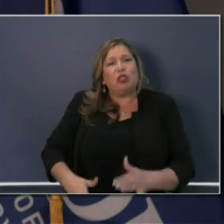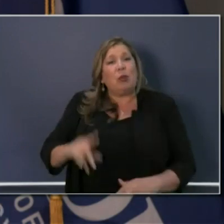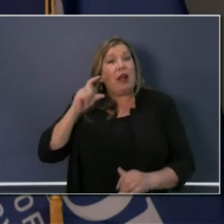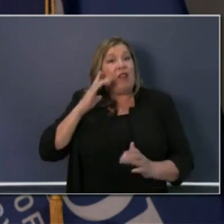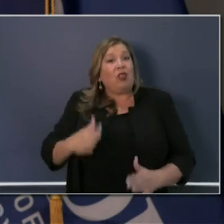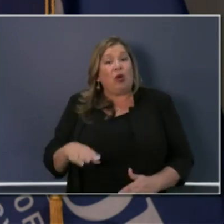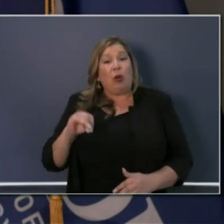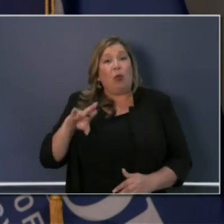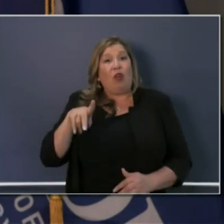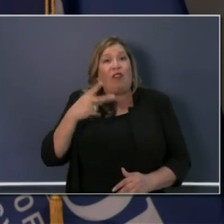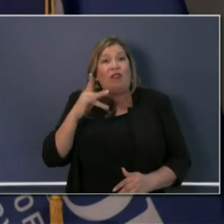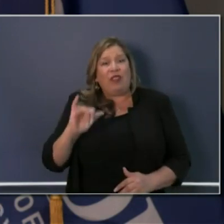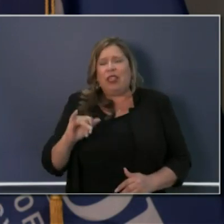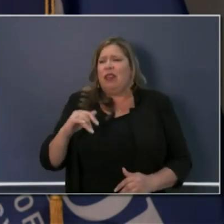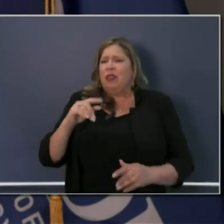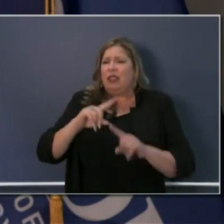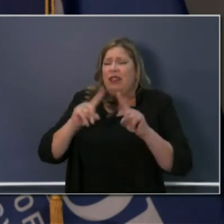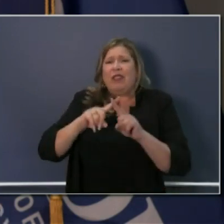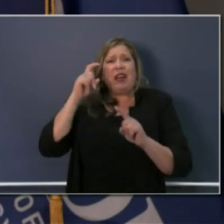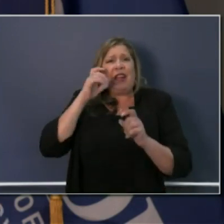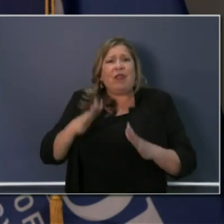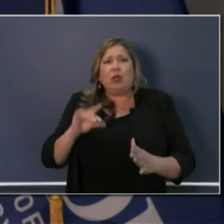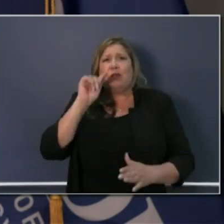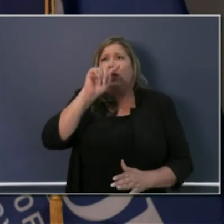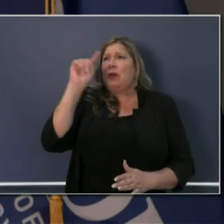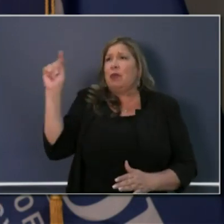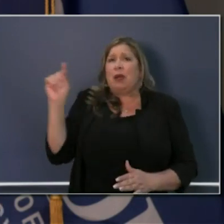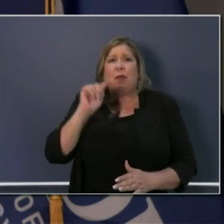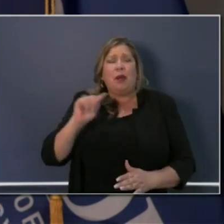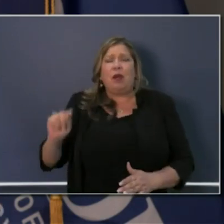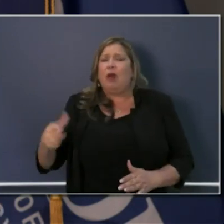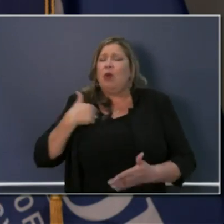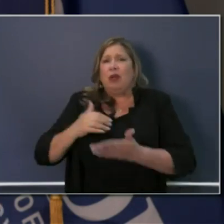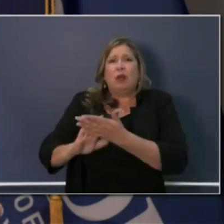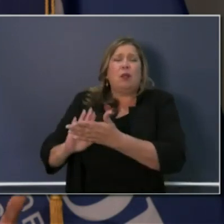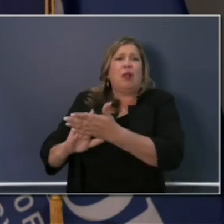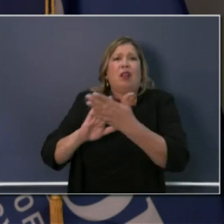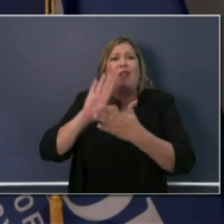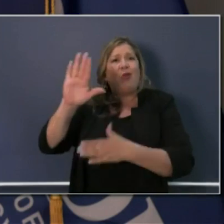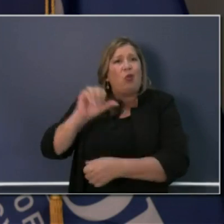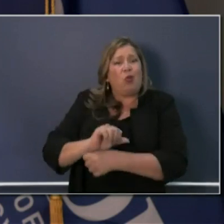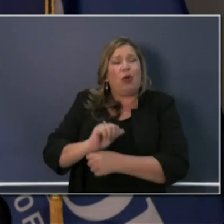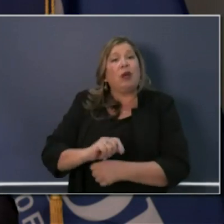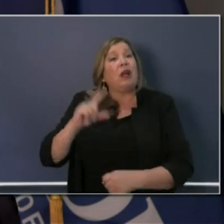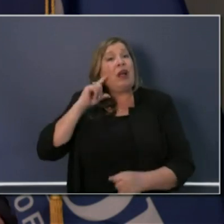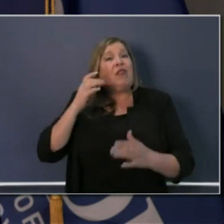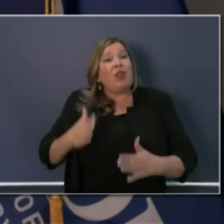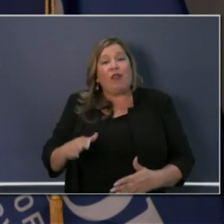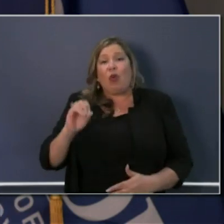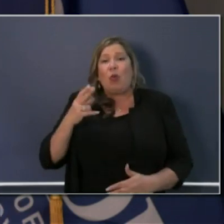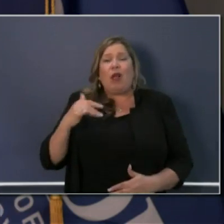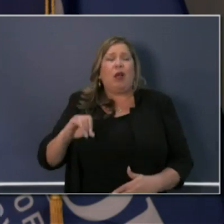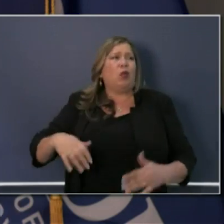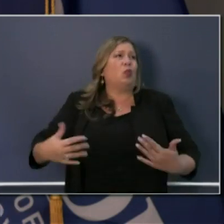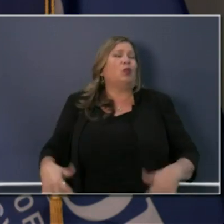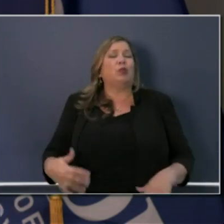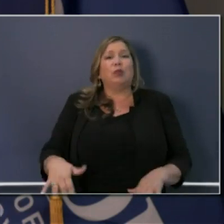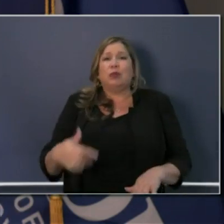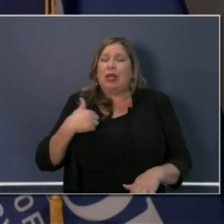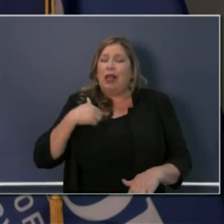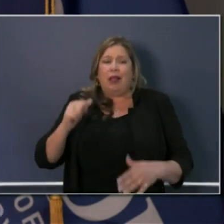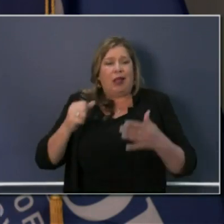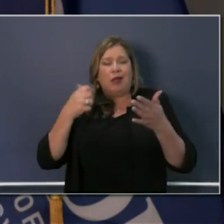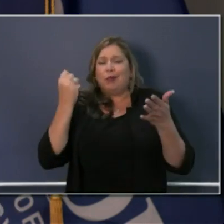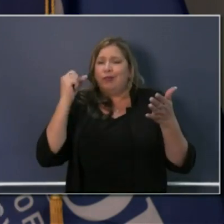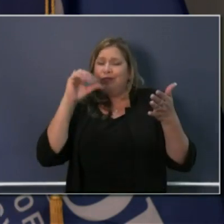his announcement. I just want to applaud all of them for all of their work. The Governor of Ohio, I can go down the list. I just want to